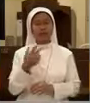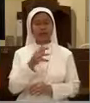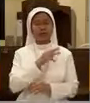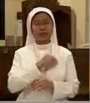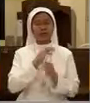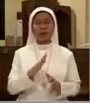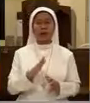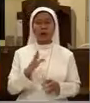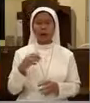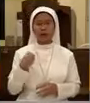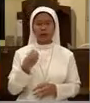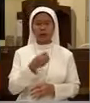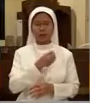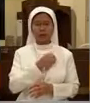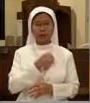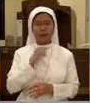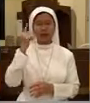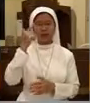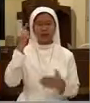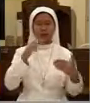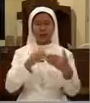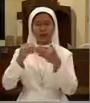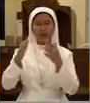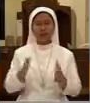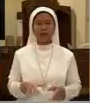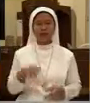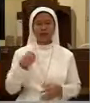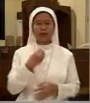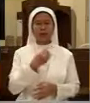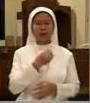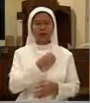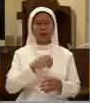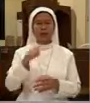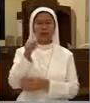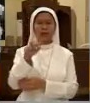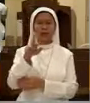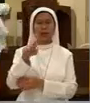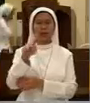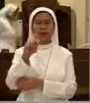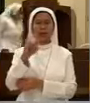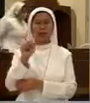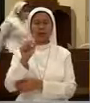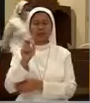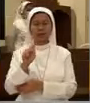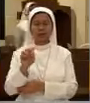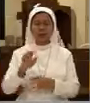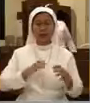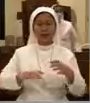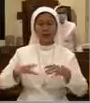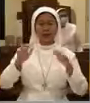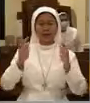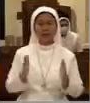politicians? How about our artists, our actors,